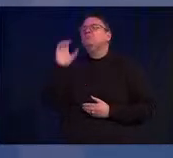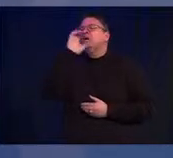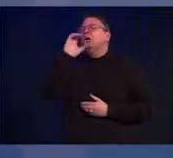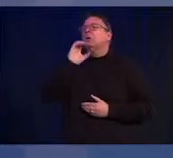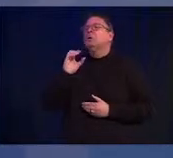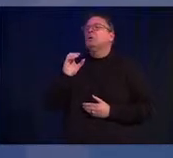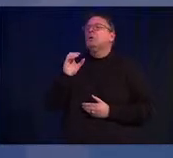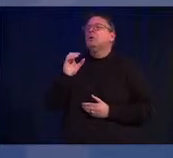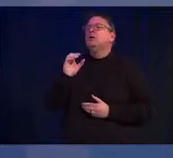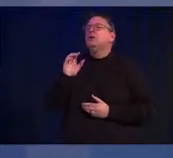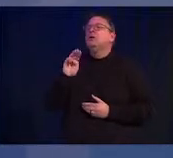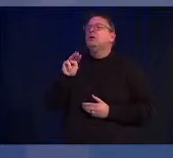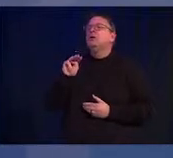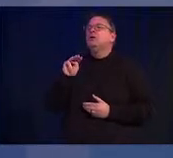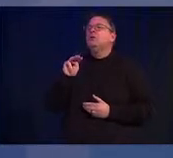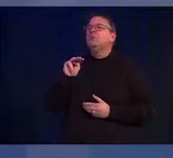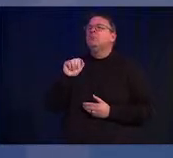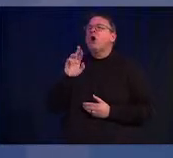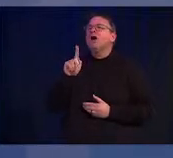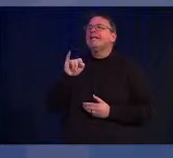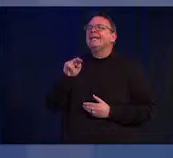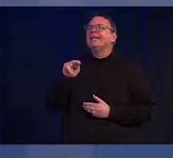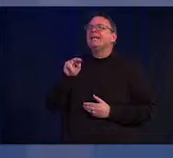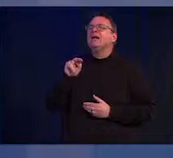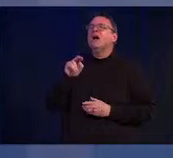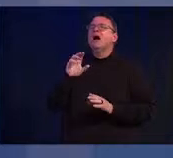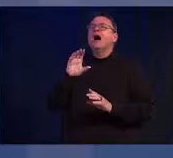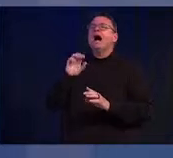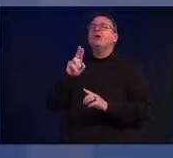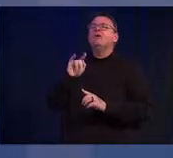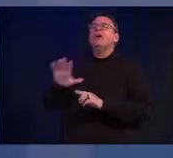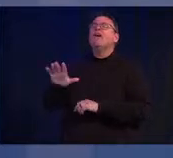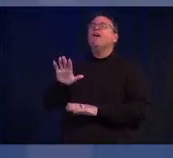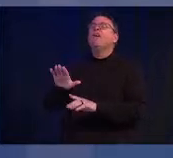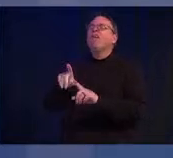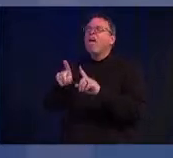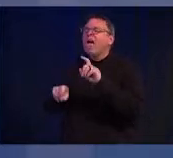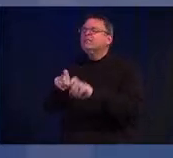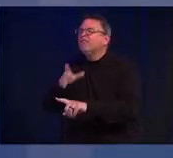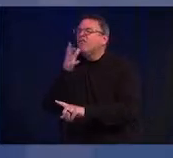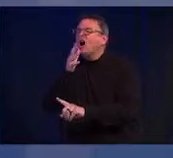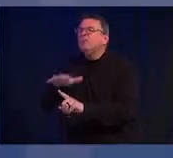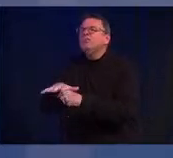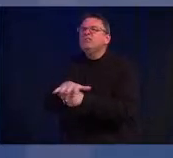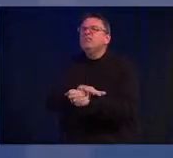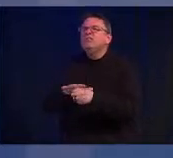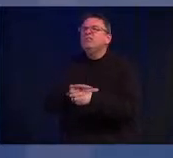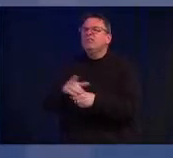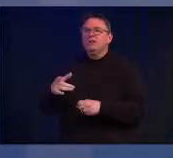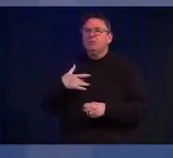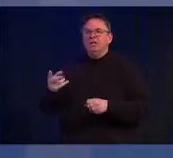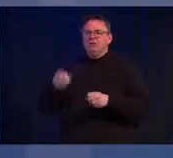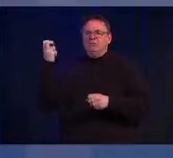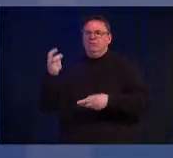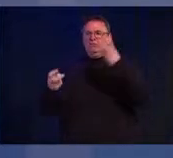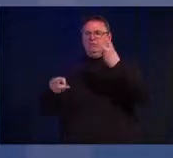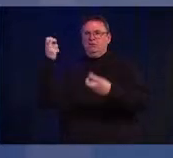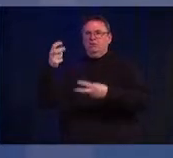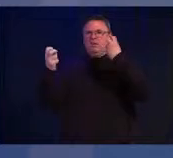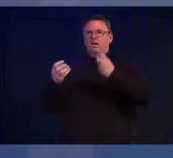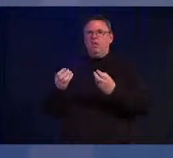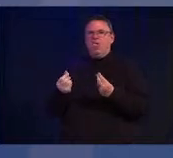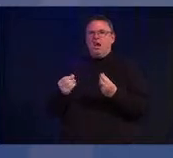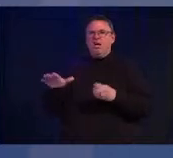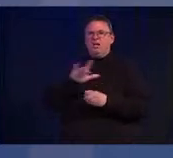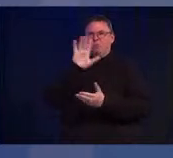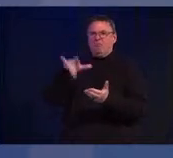ask the family farmers who are having their land taken away in order to build the Mid-States Corridor how